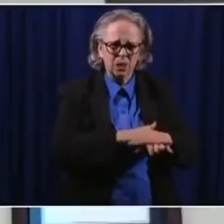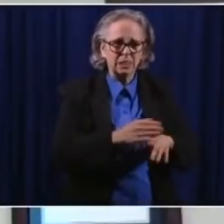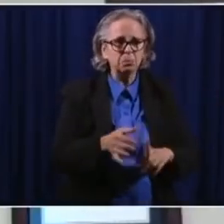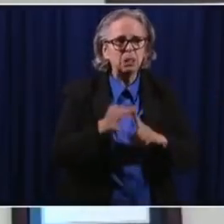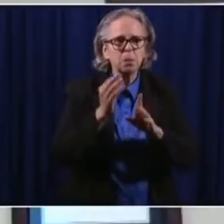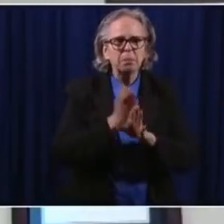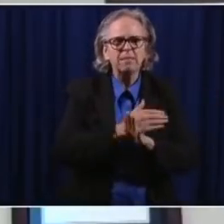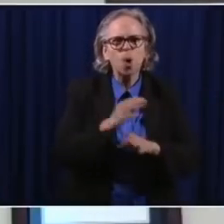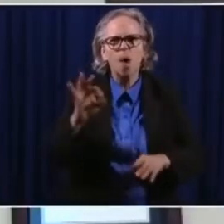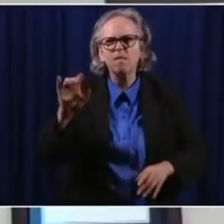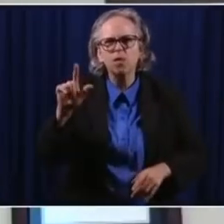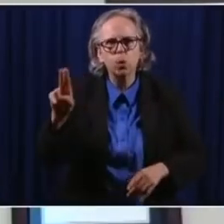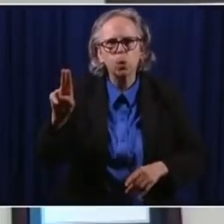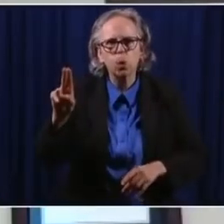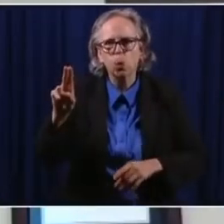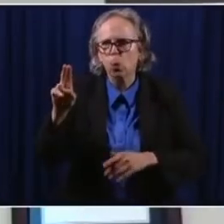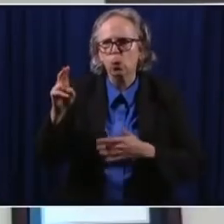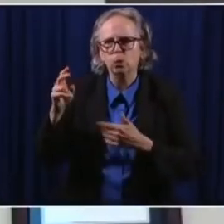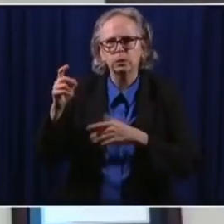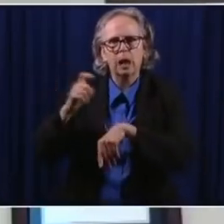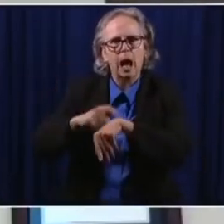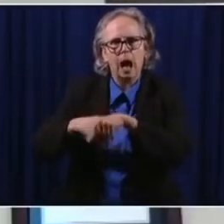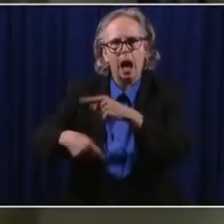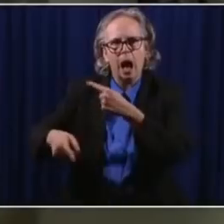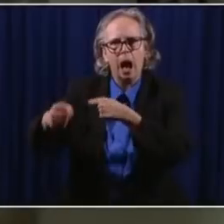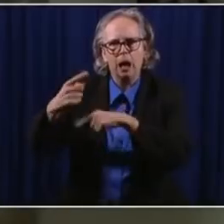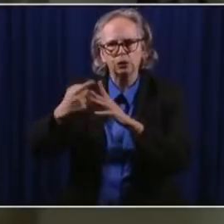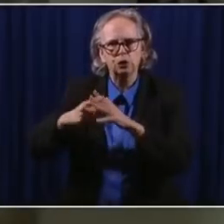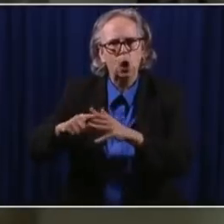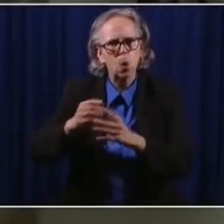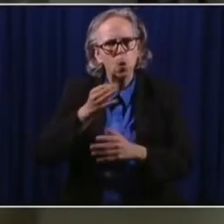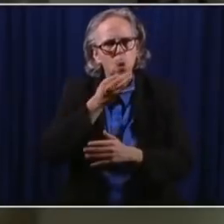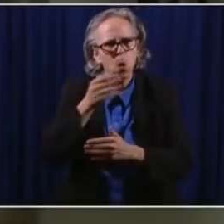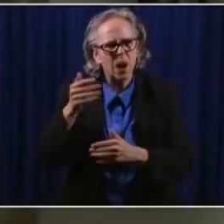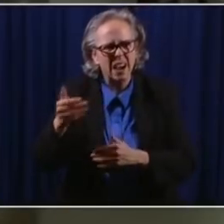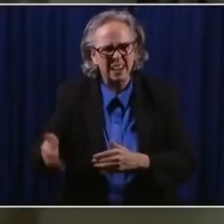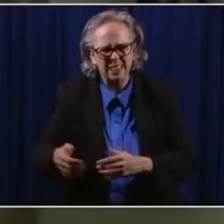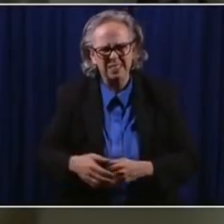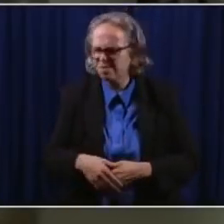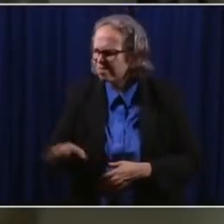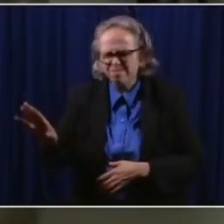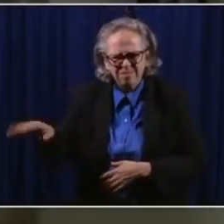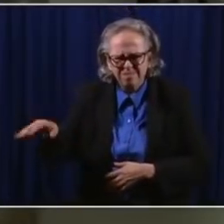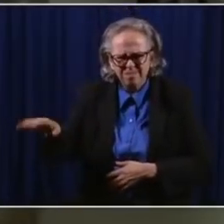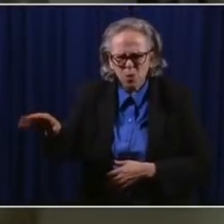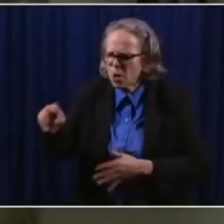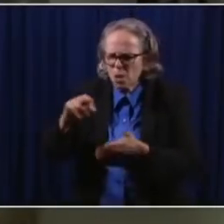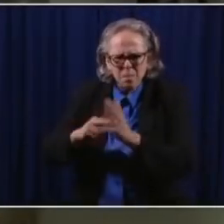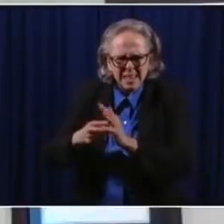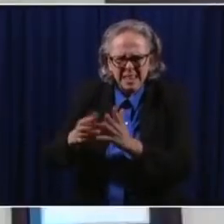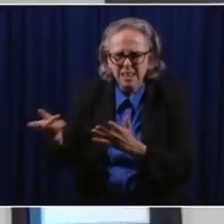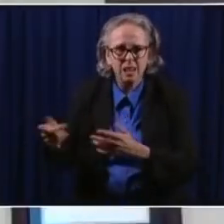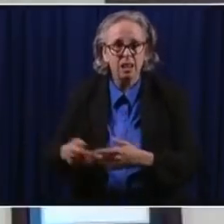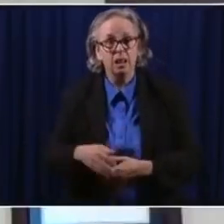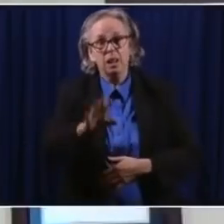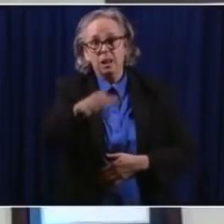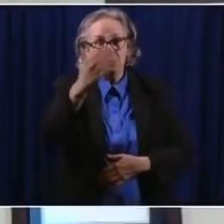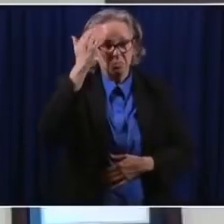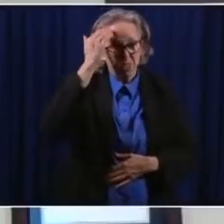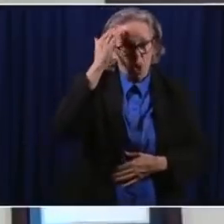sure. And getting ahead of it means what to you? To me, it means